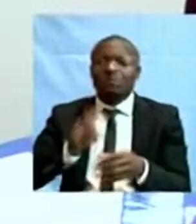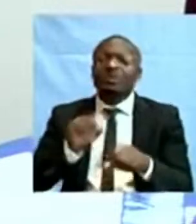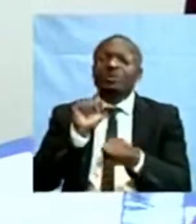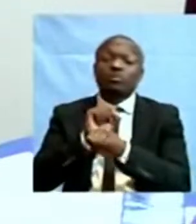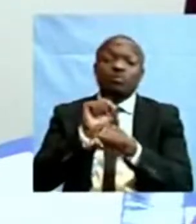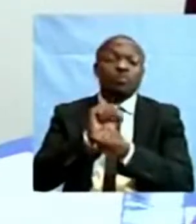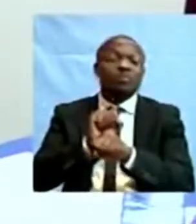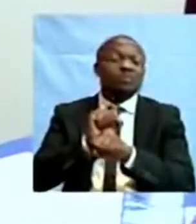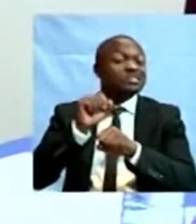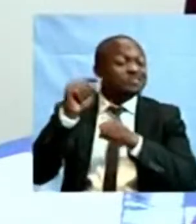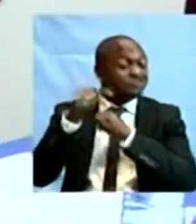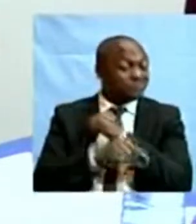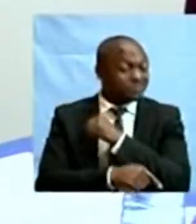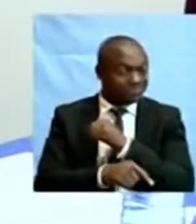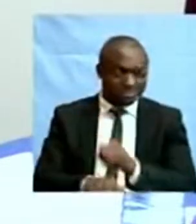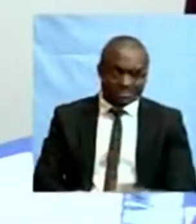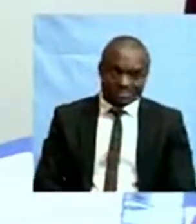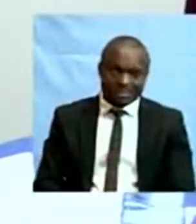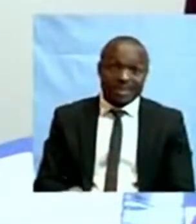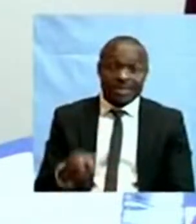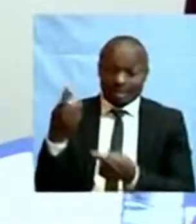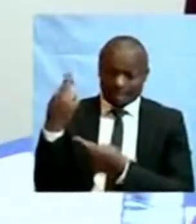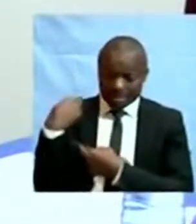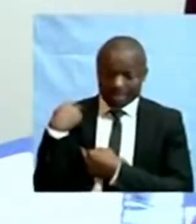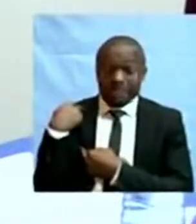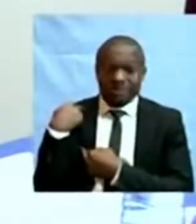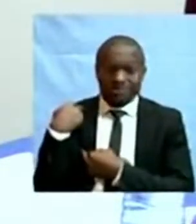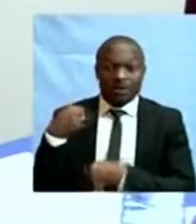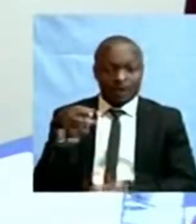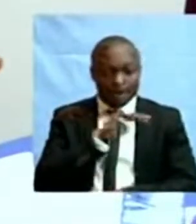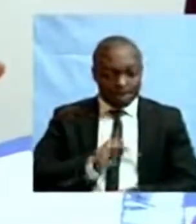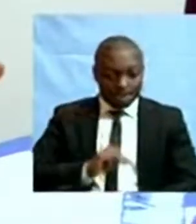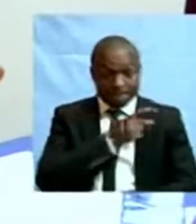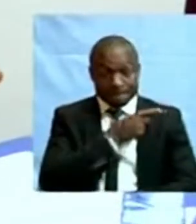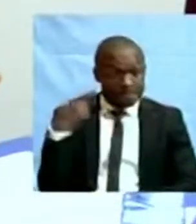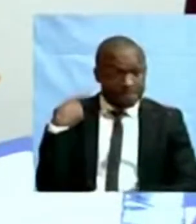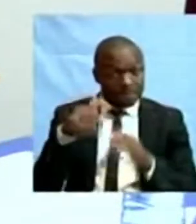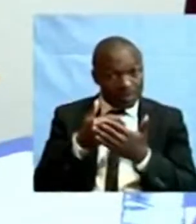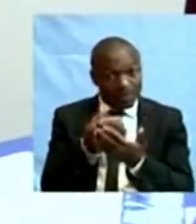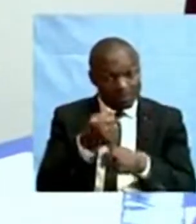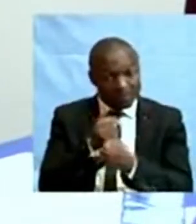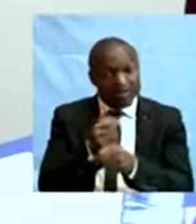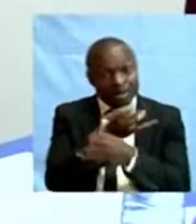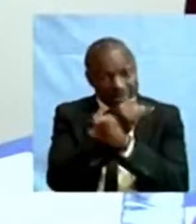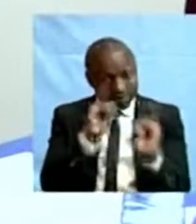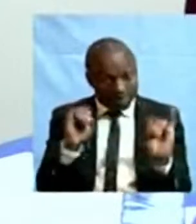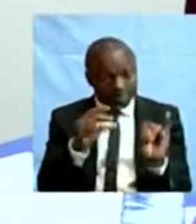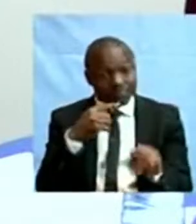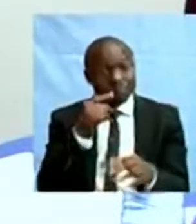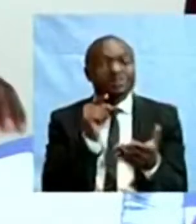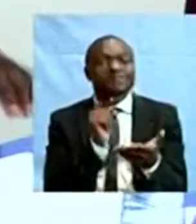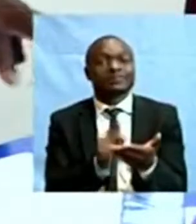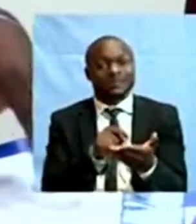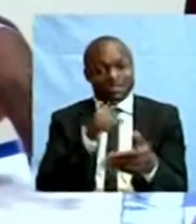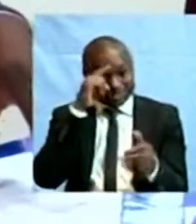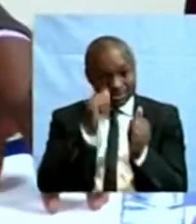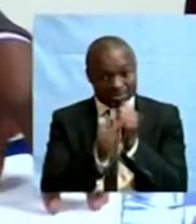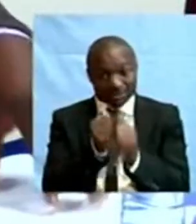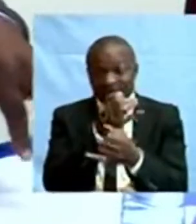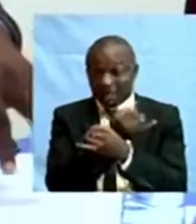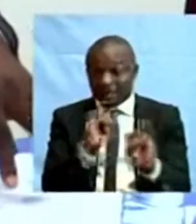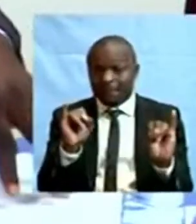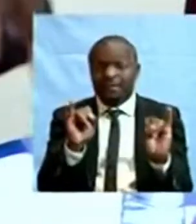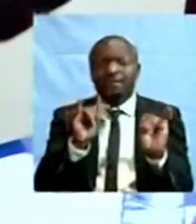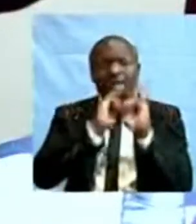further. That's the role of the members of the House. How do we make it more independent, for example? Because we say so because it's an independent